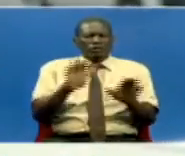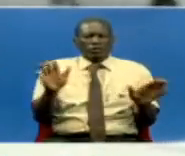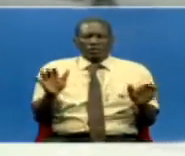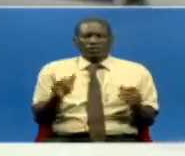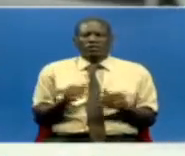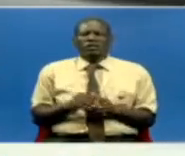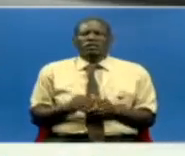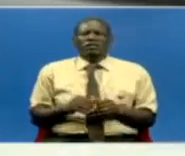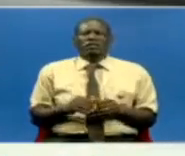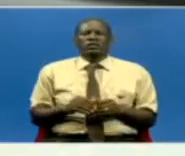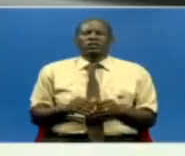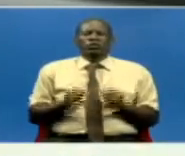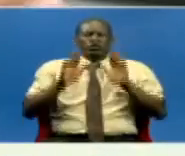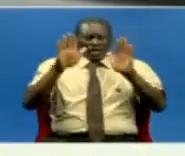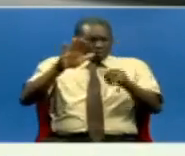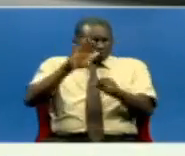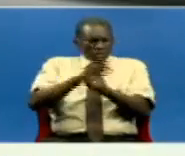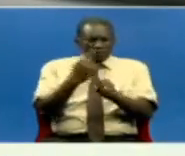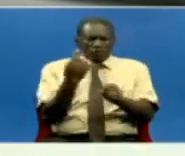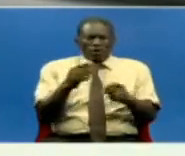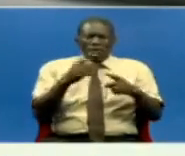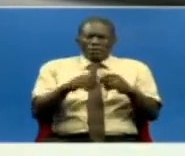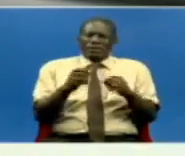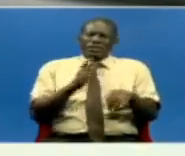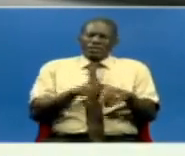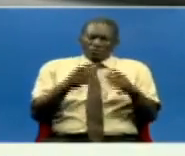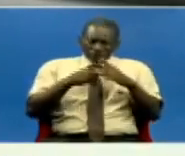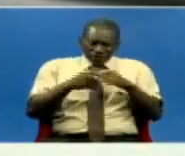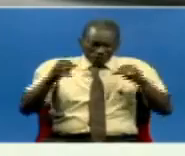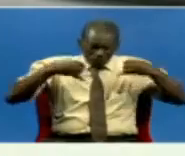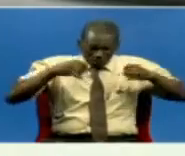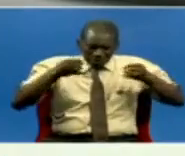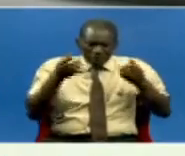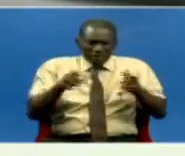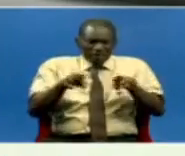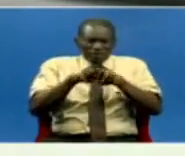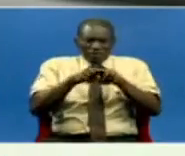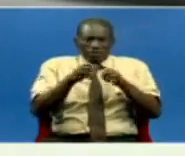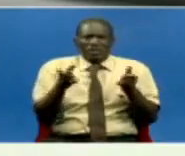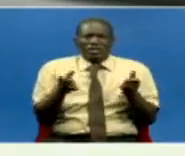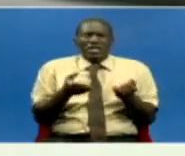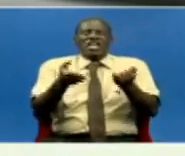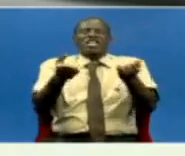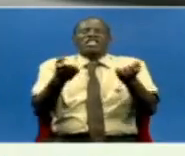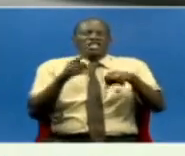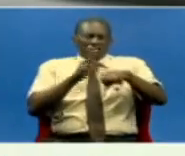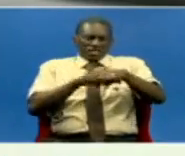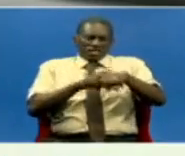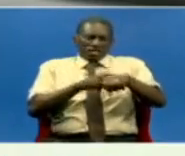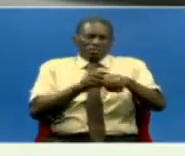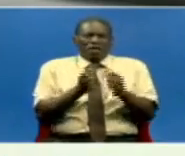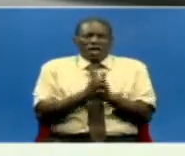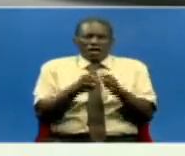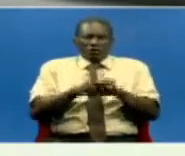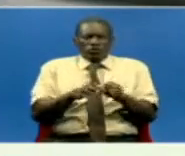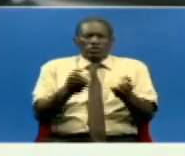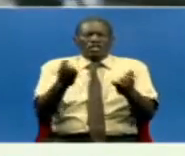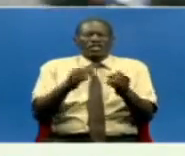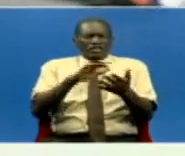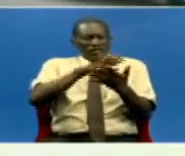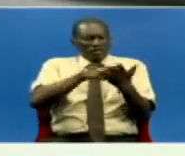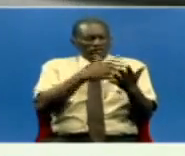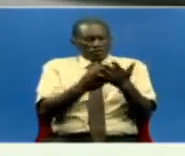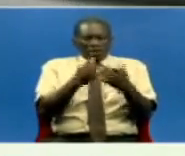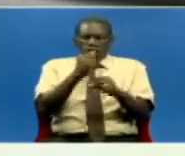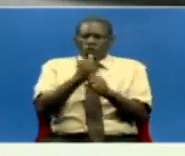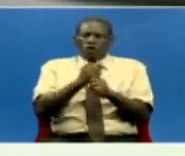offers or promises, but when you come to the ground, you want now to implement the same thing, it requires time, it requires a framework so